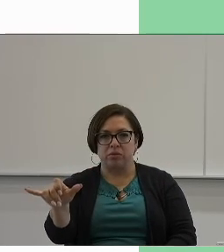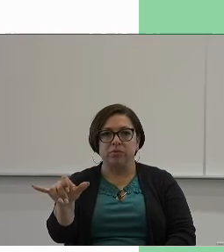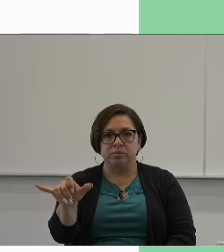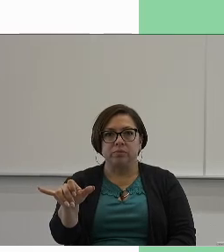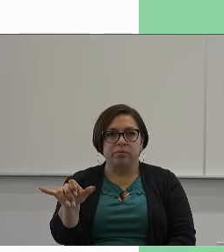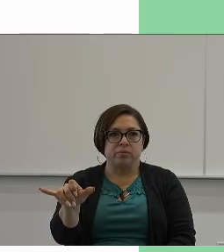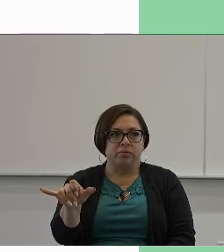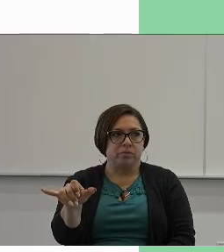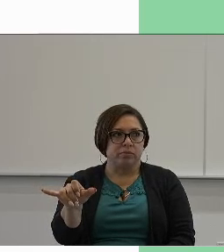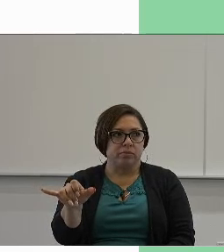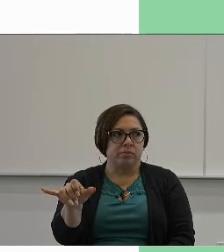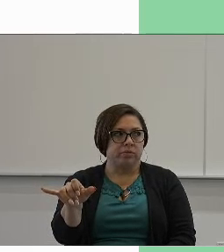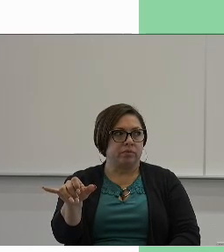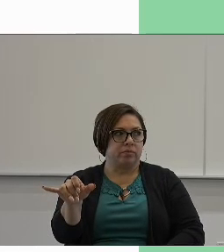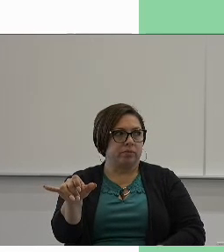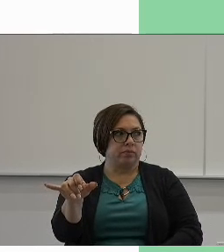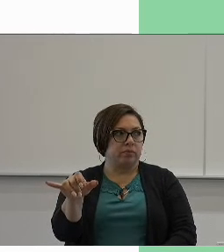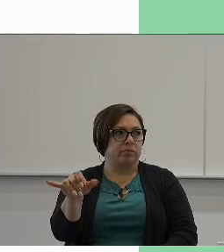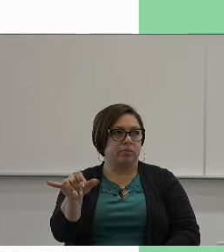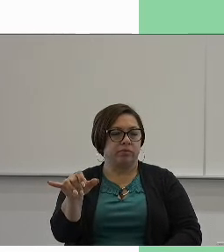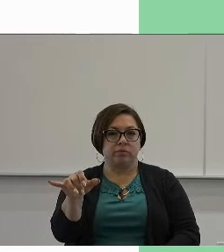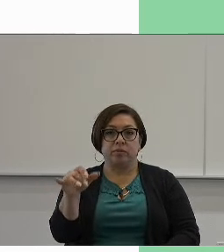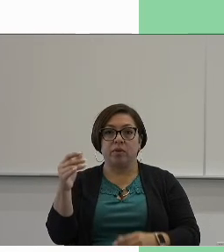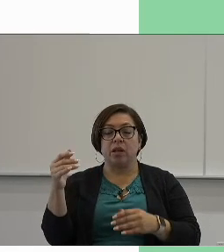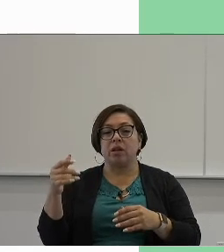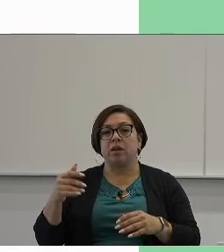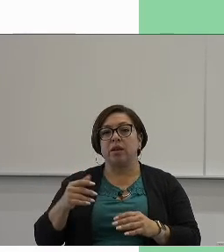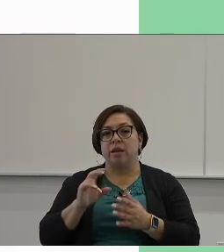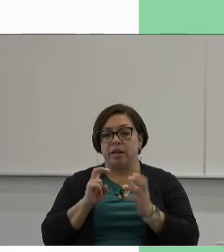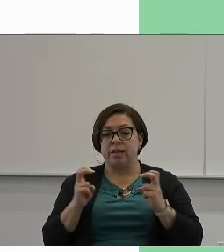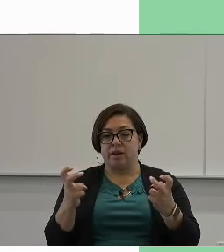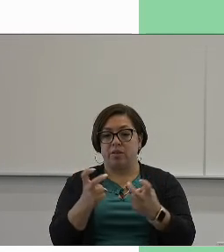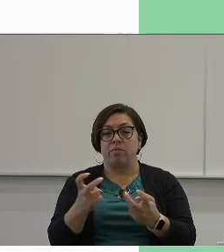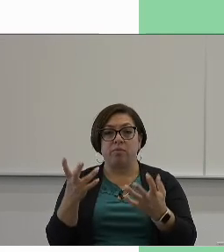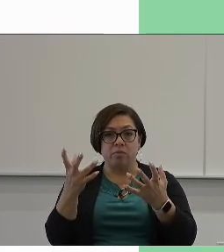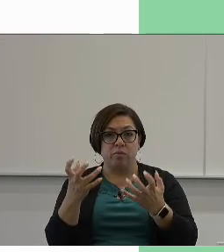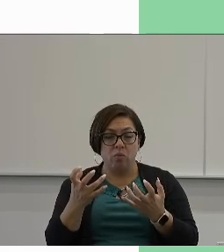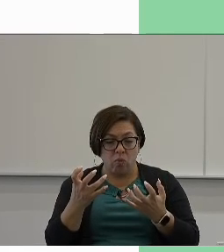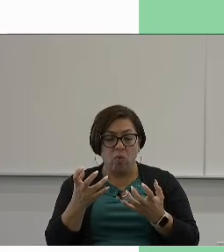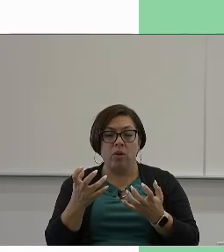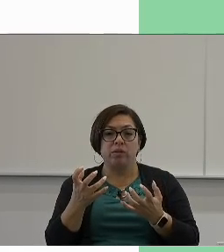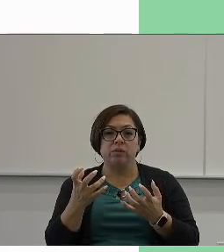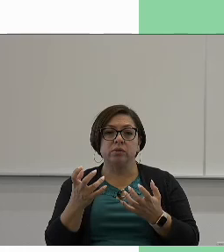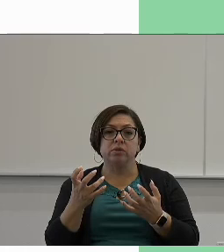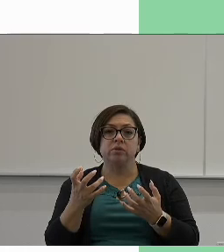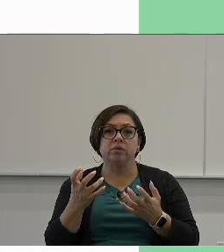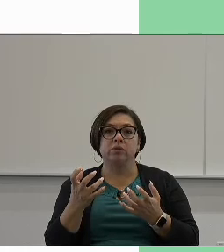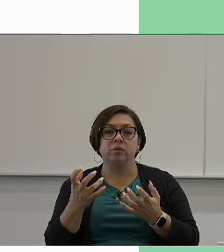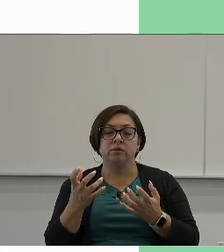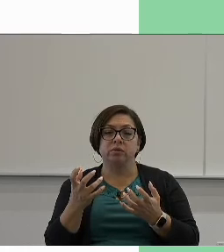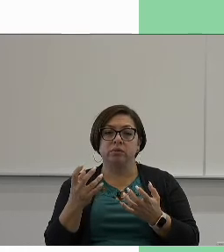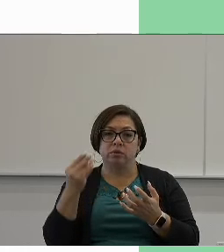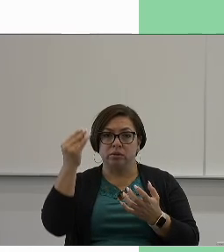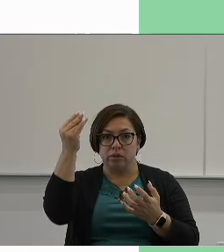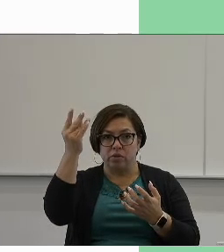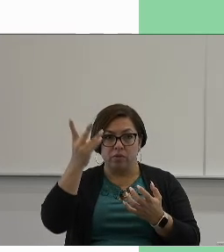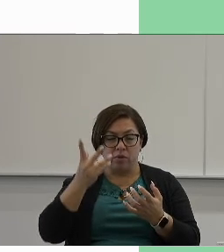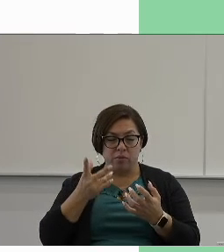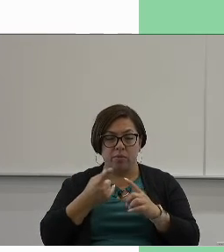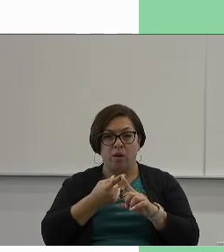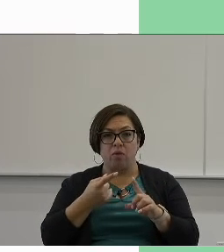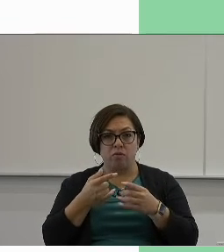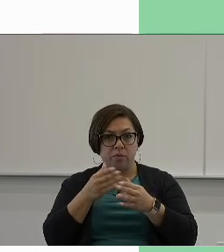And then the hope from the committee is, in terms of presenting these plans, is to really solicit and get some public